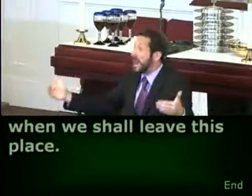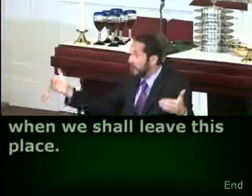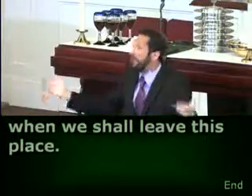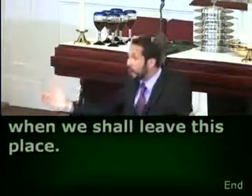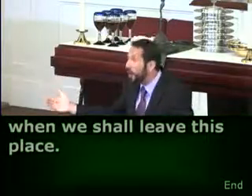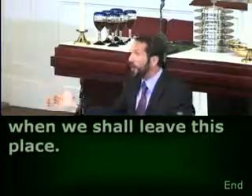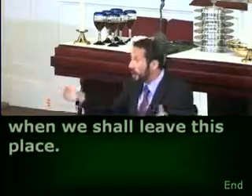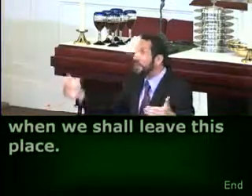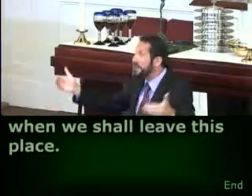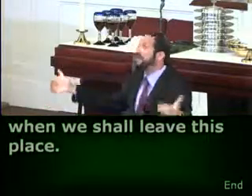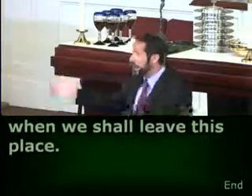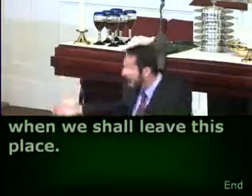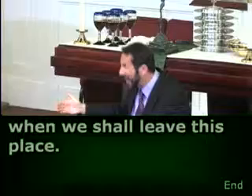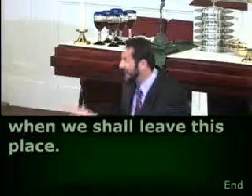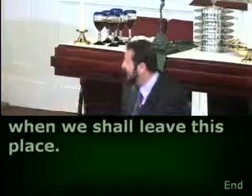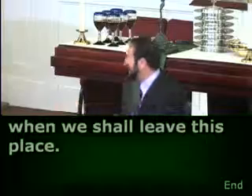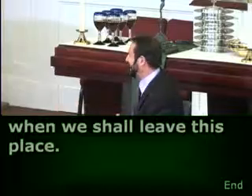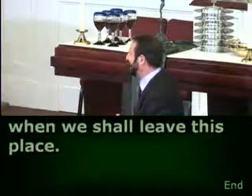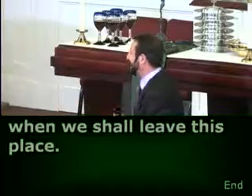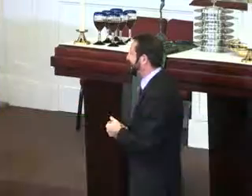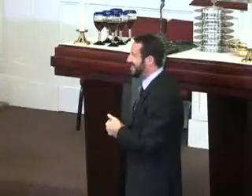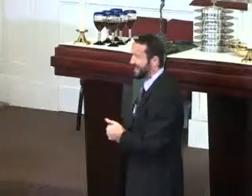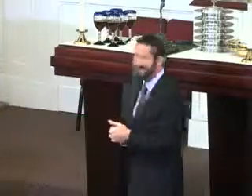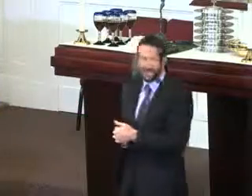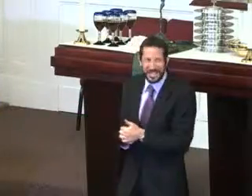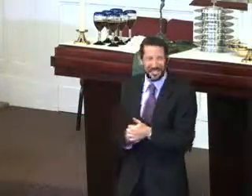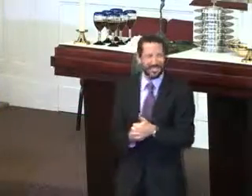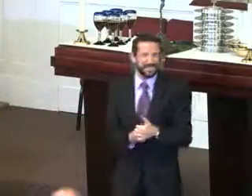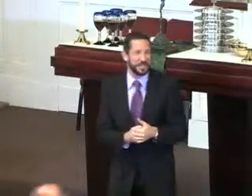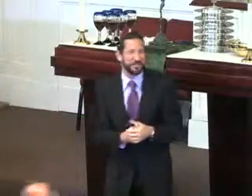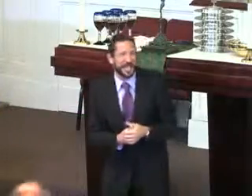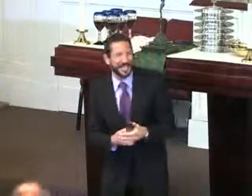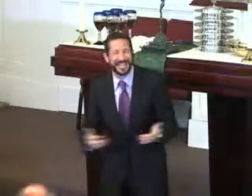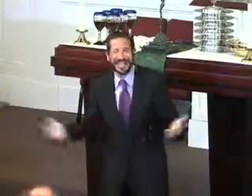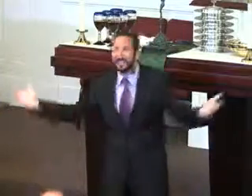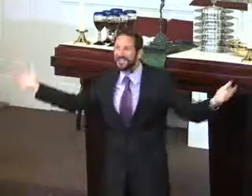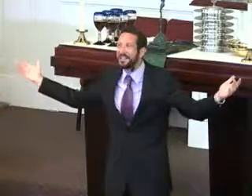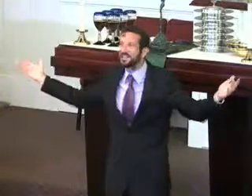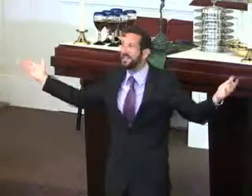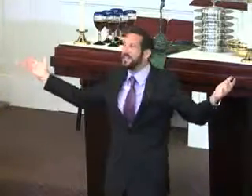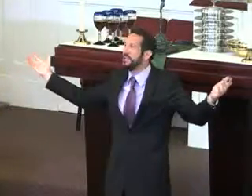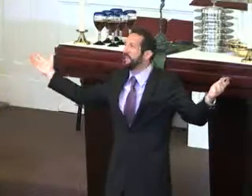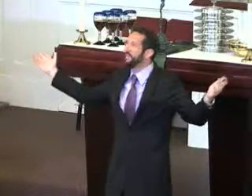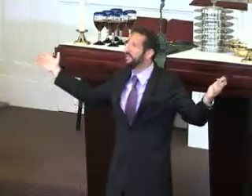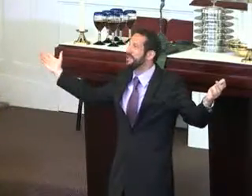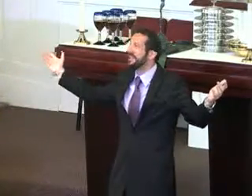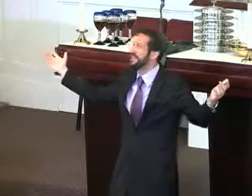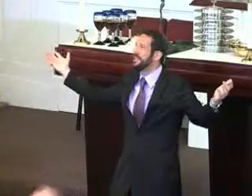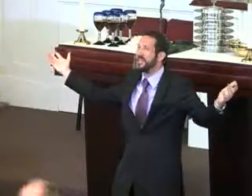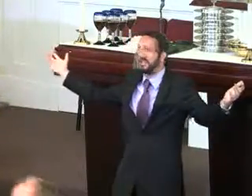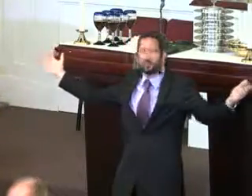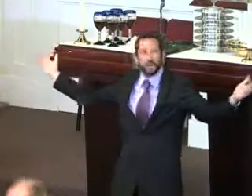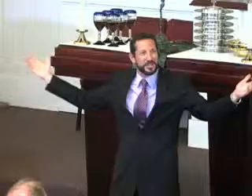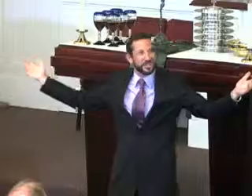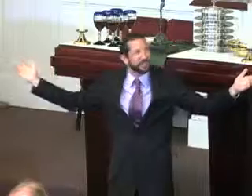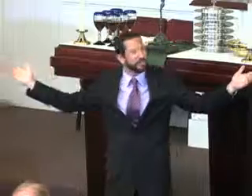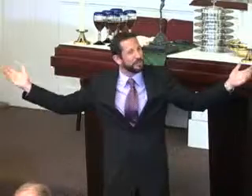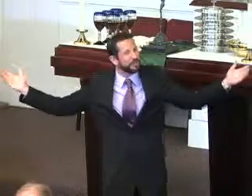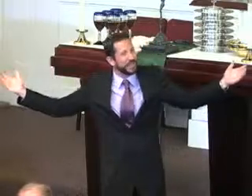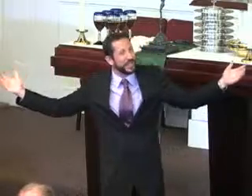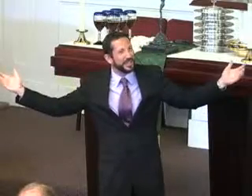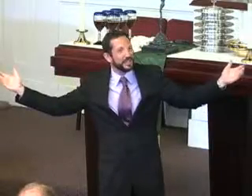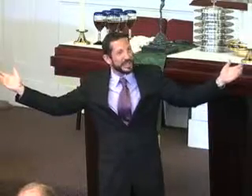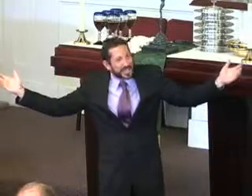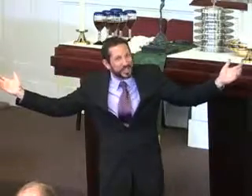Without a doubt, we'll know that we have been revived when we shall leave this place. And now unto God's gracious mercy and protection each and every one of us is